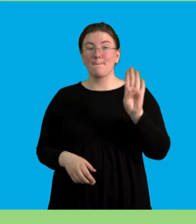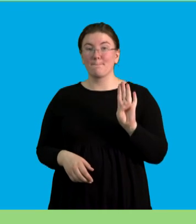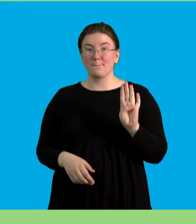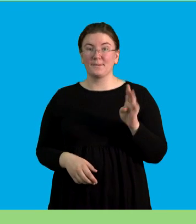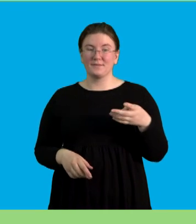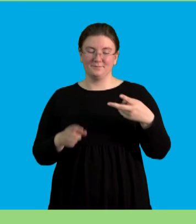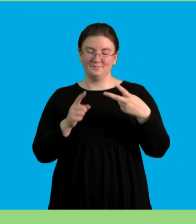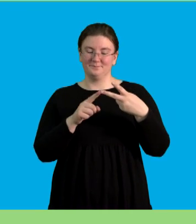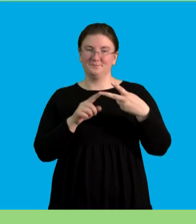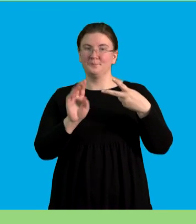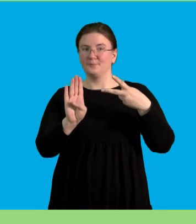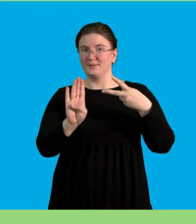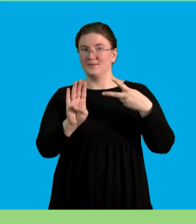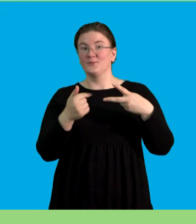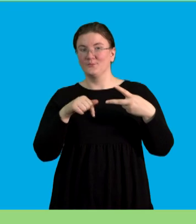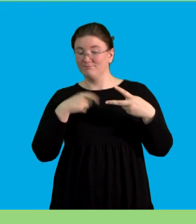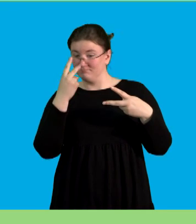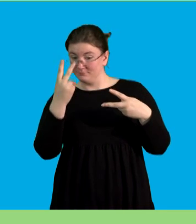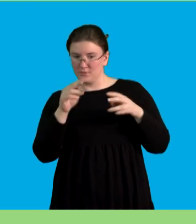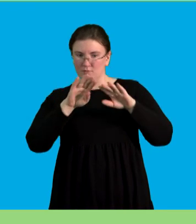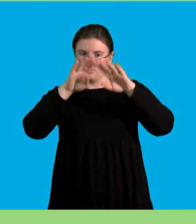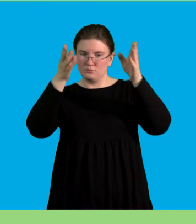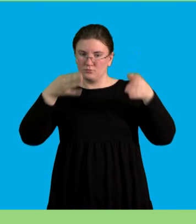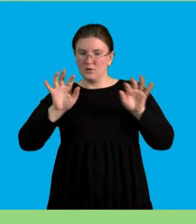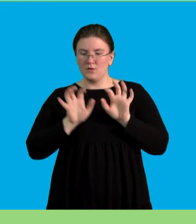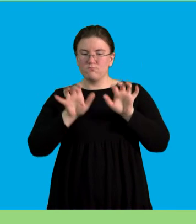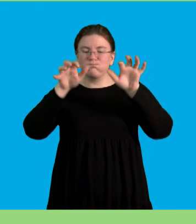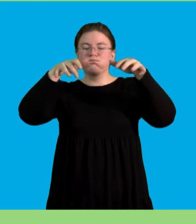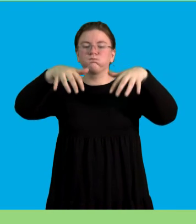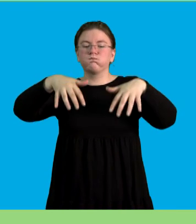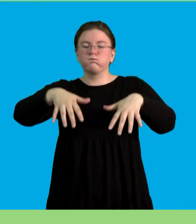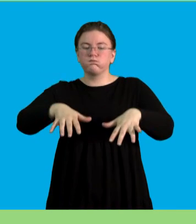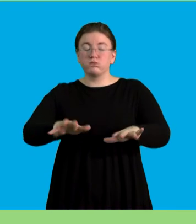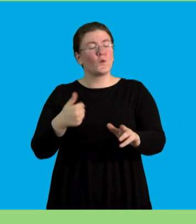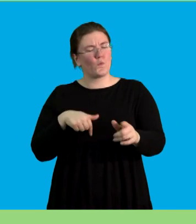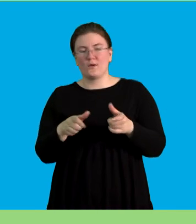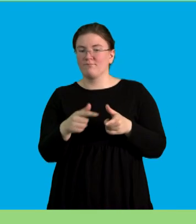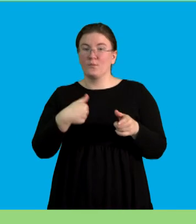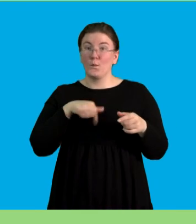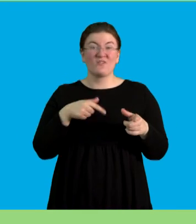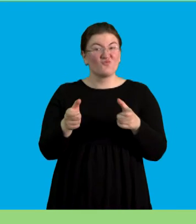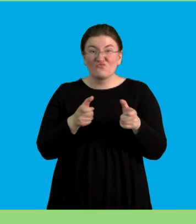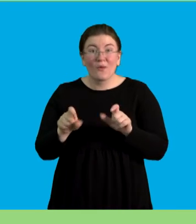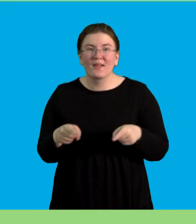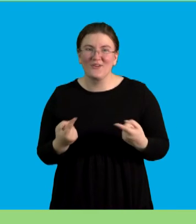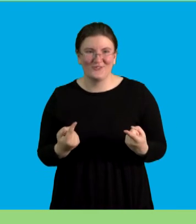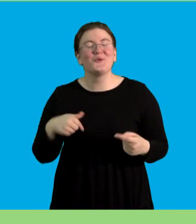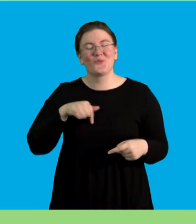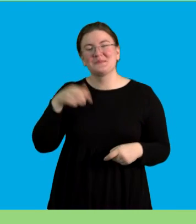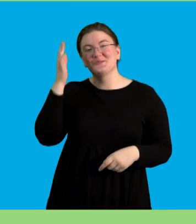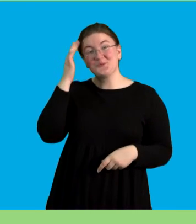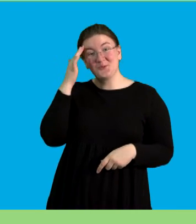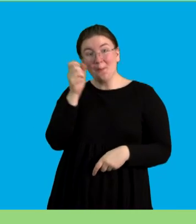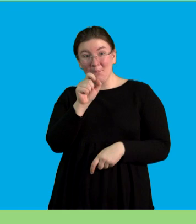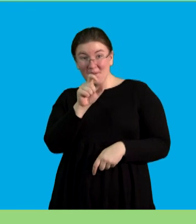And then B, we see that is a volcano that is erupting. We do not have control over that,